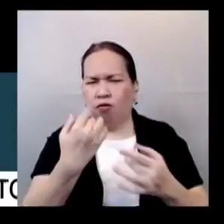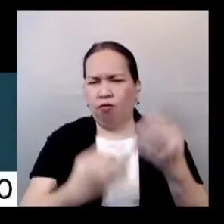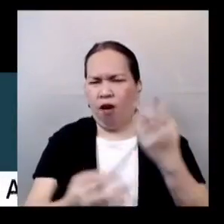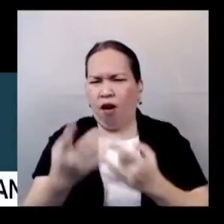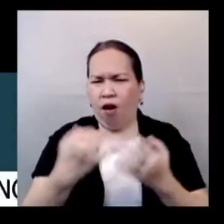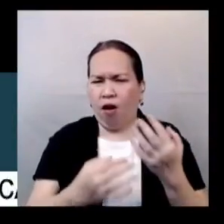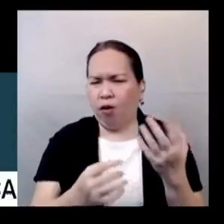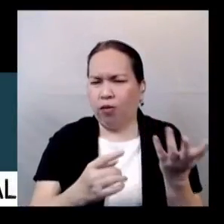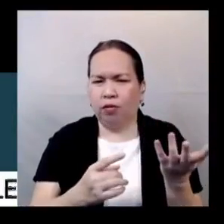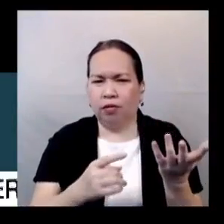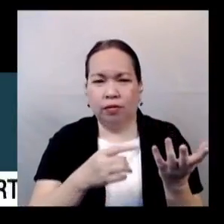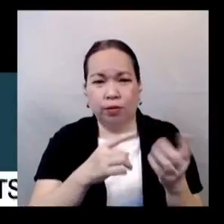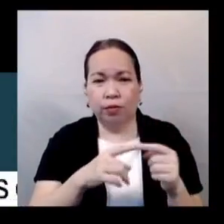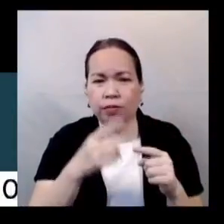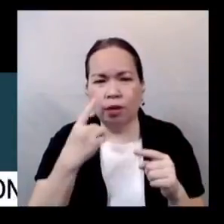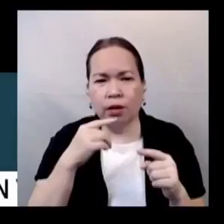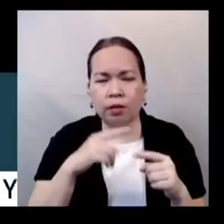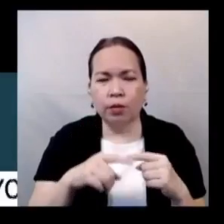The effigy featured